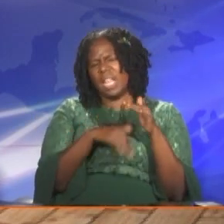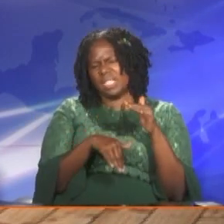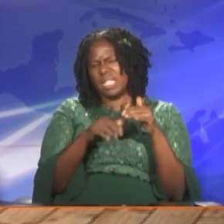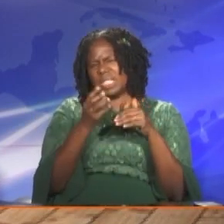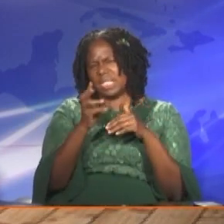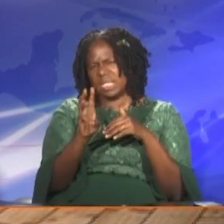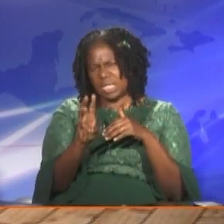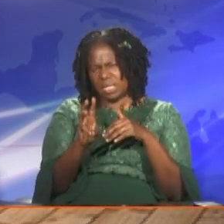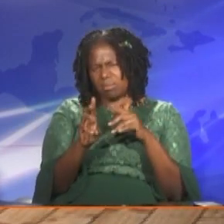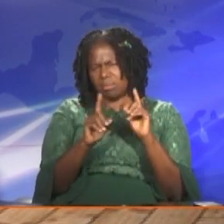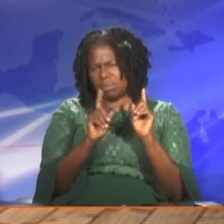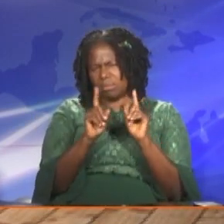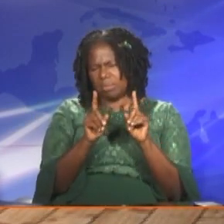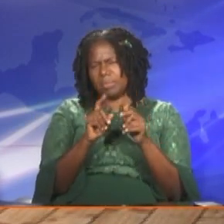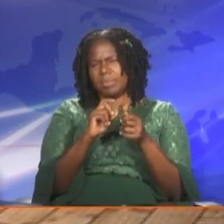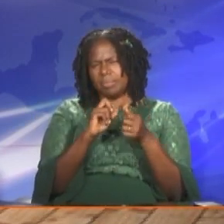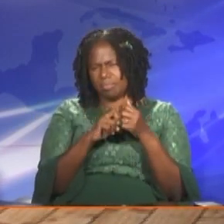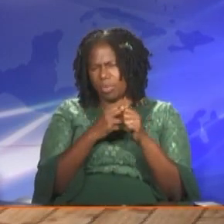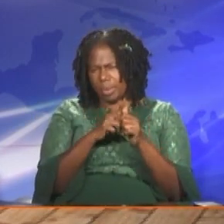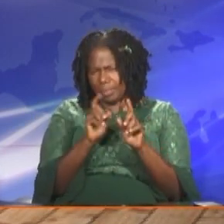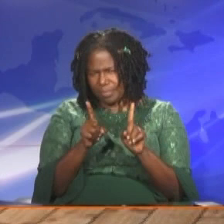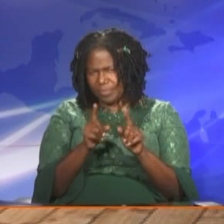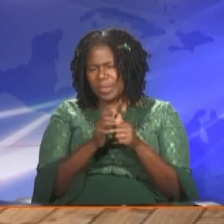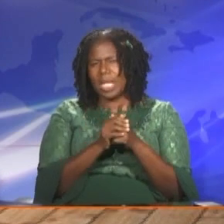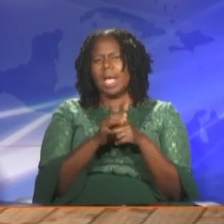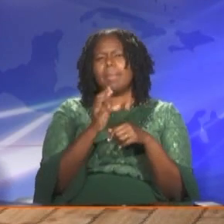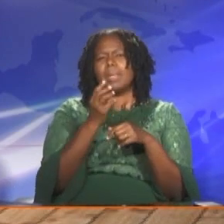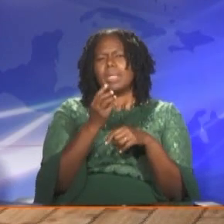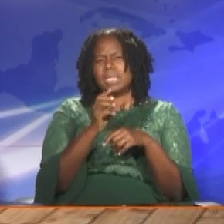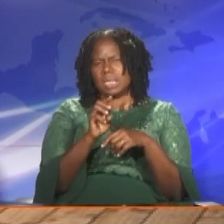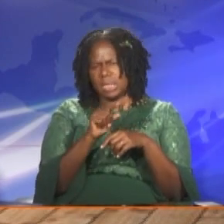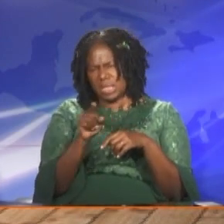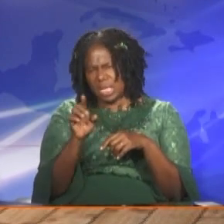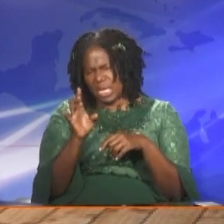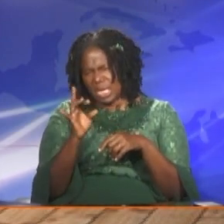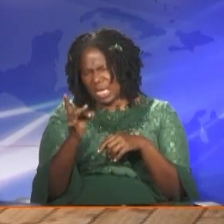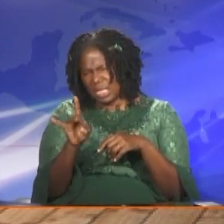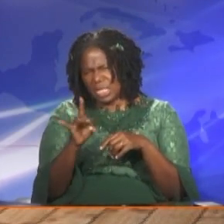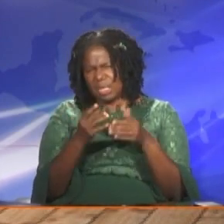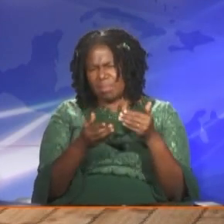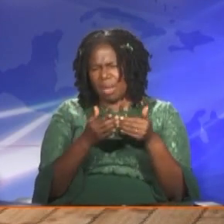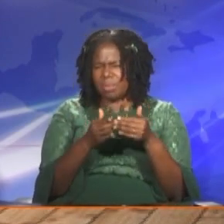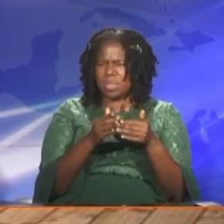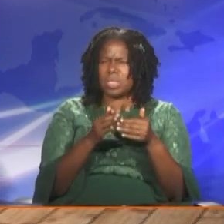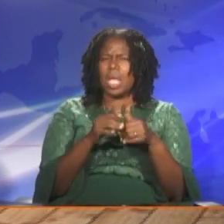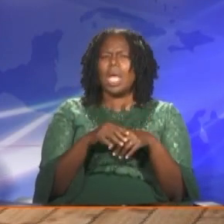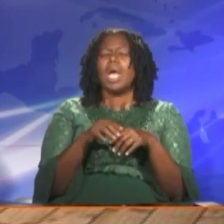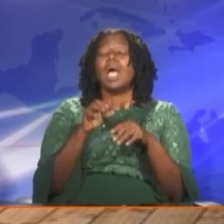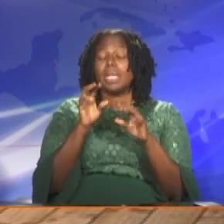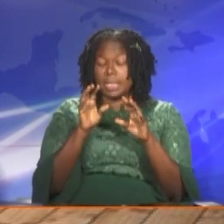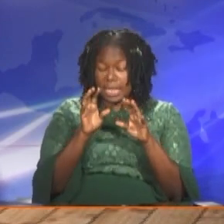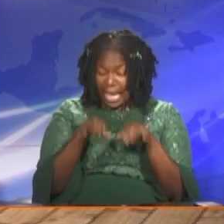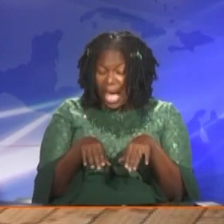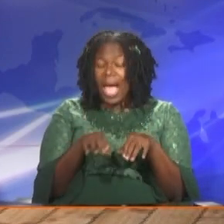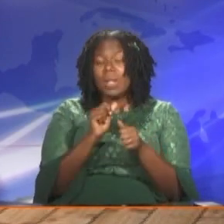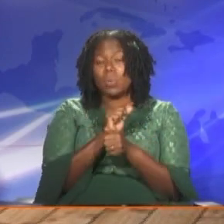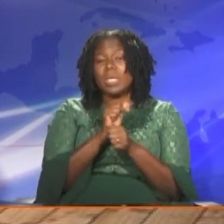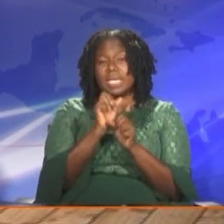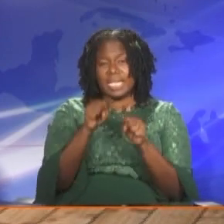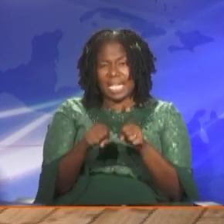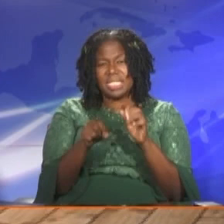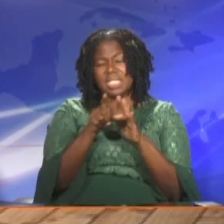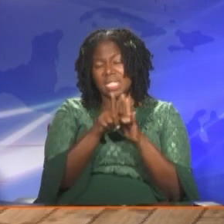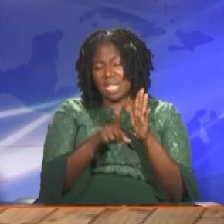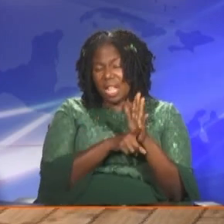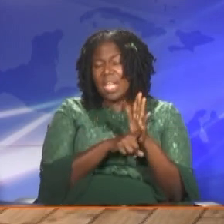may not be in school at 16 to 18, but they can legally work from the age of